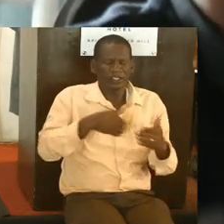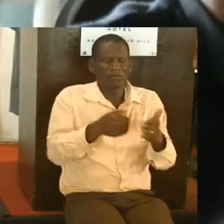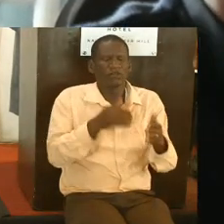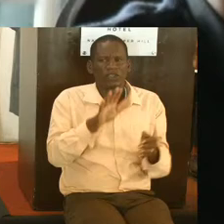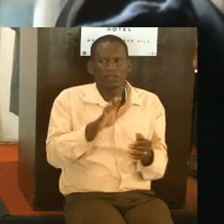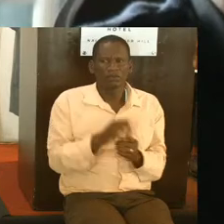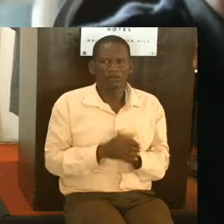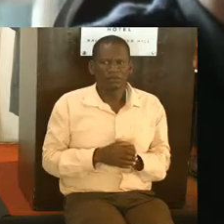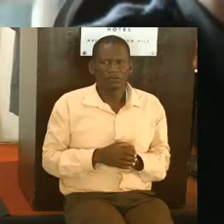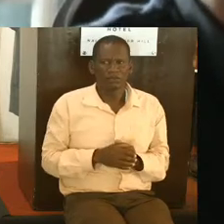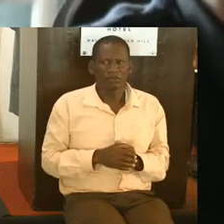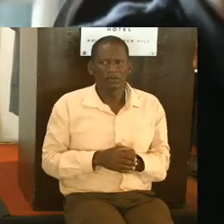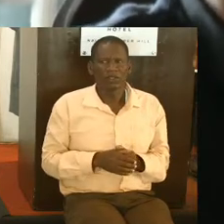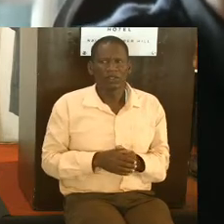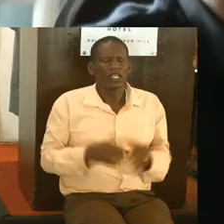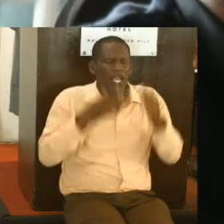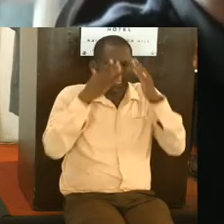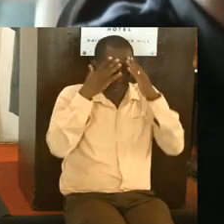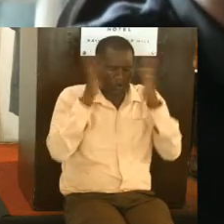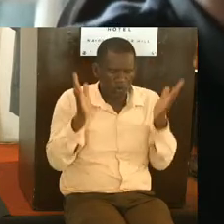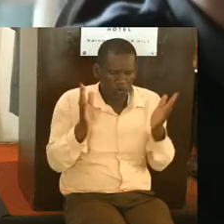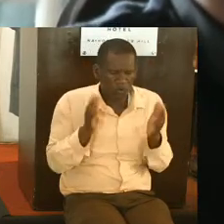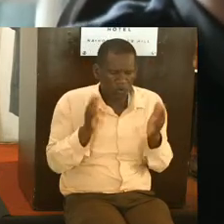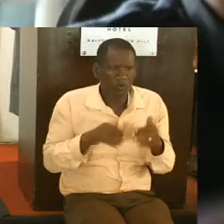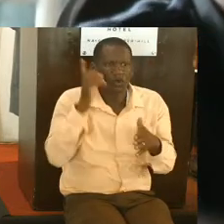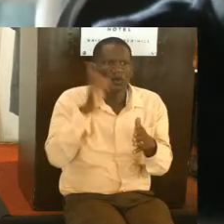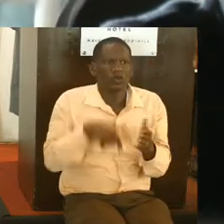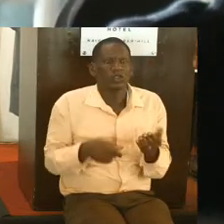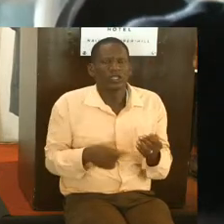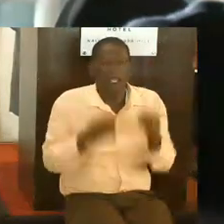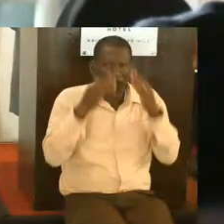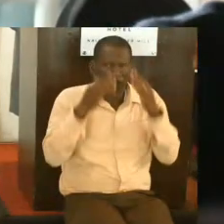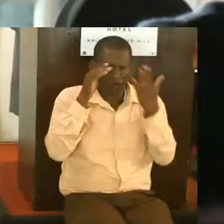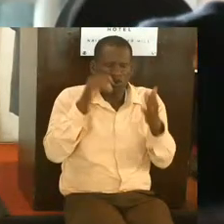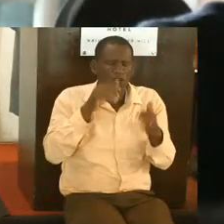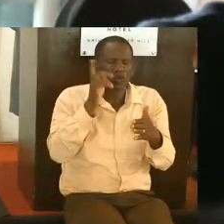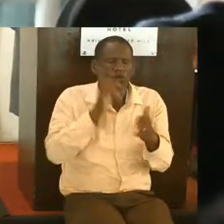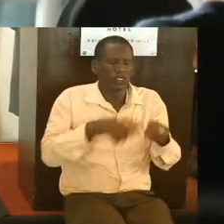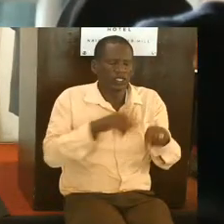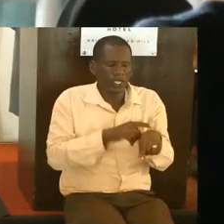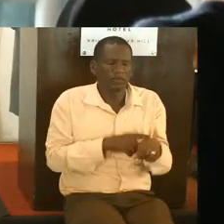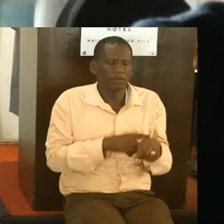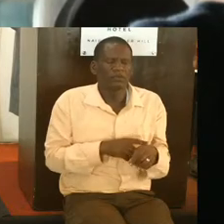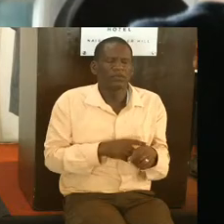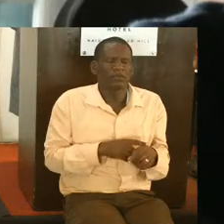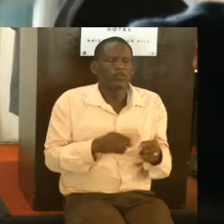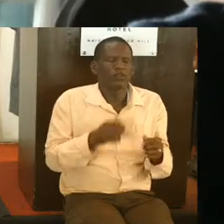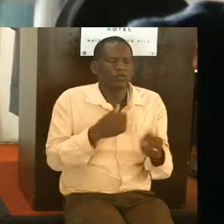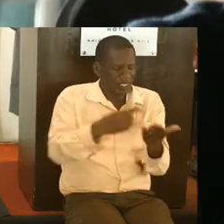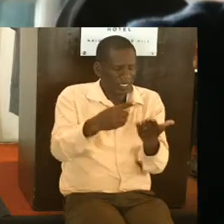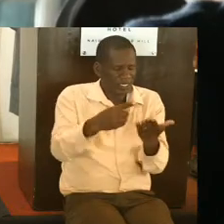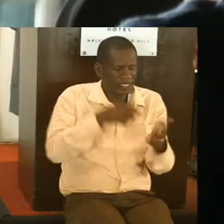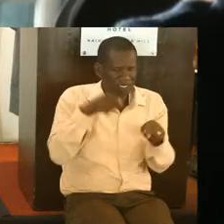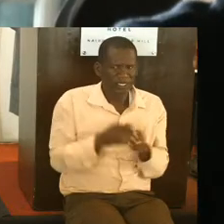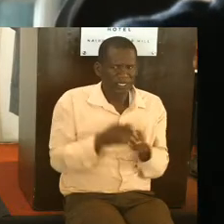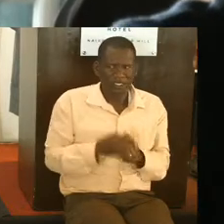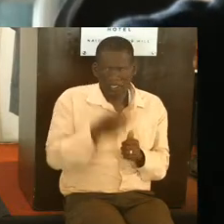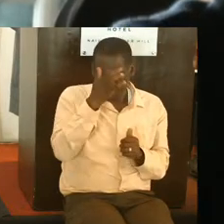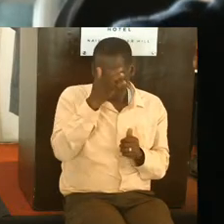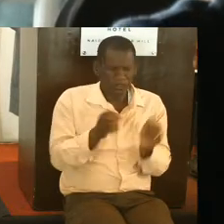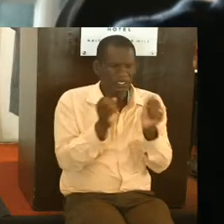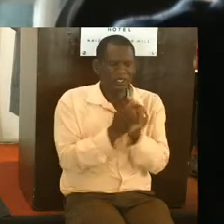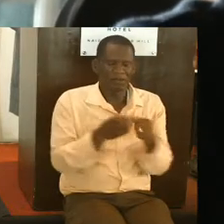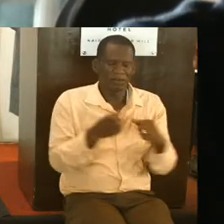him so I don't know whether what at what at what point we will debate this because